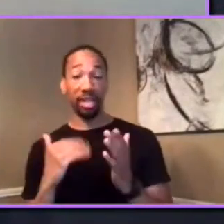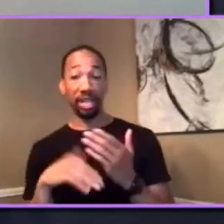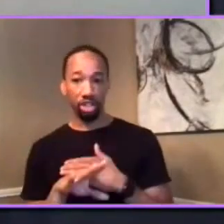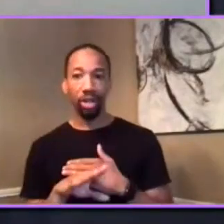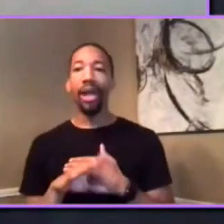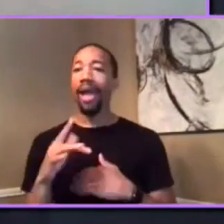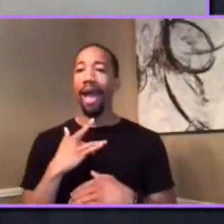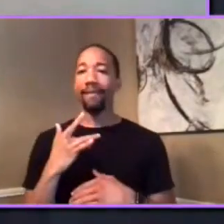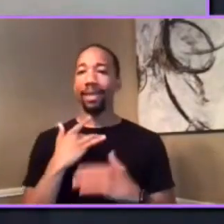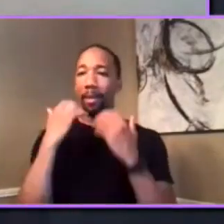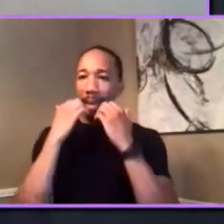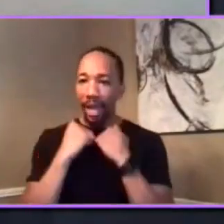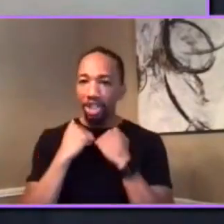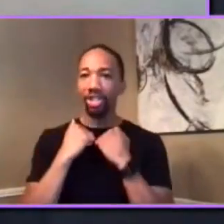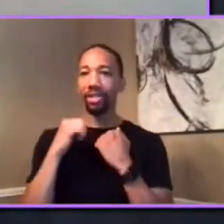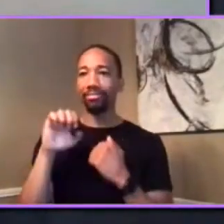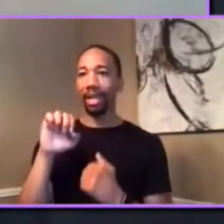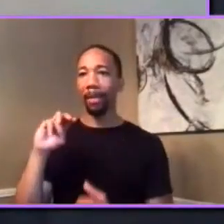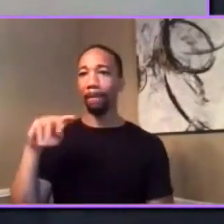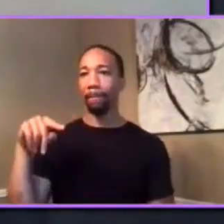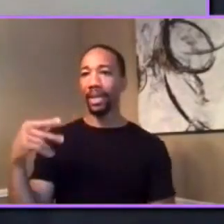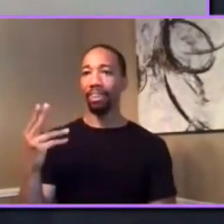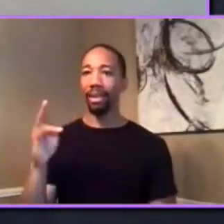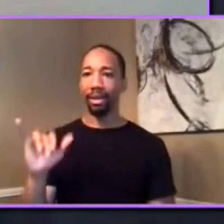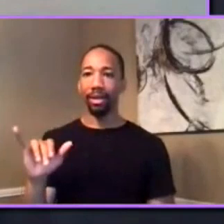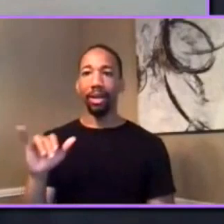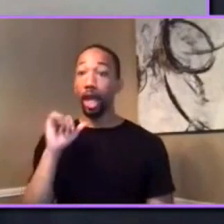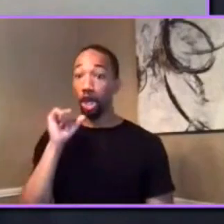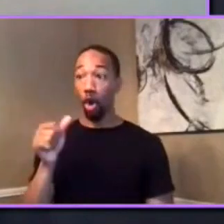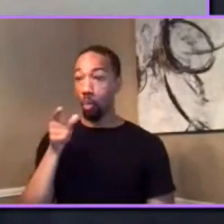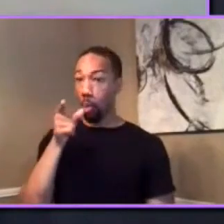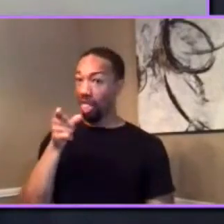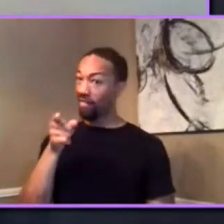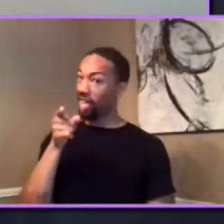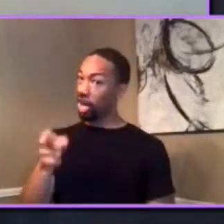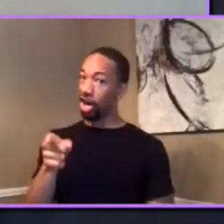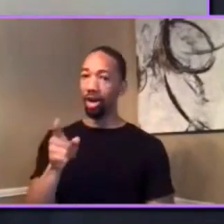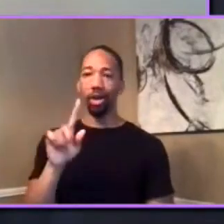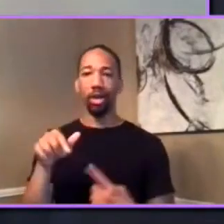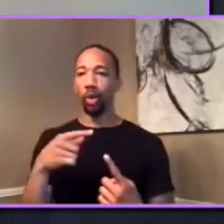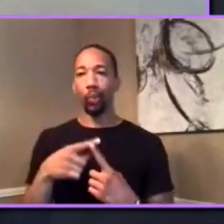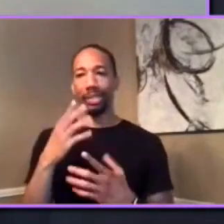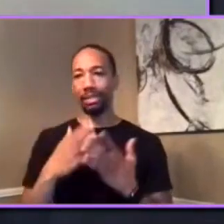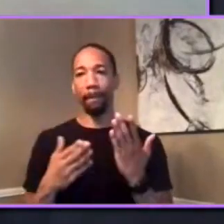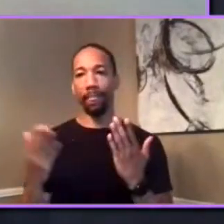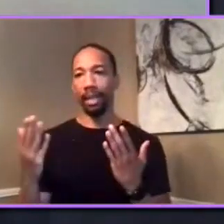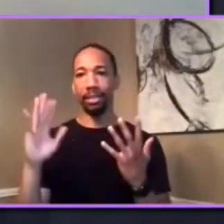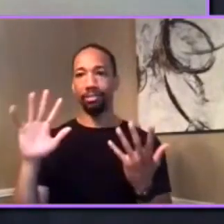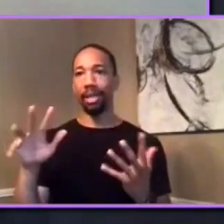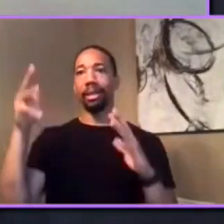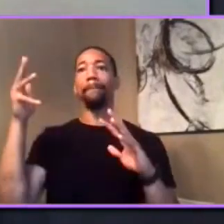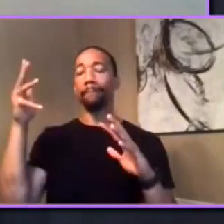are creating these scenes. And don't point the finger when something goes not exactly the way you want it to